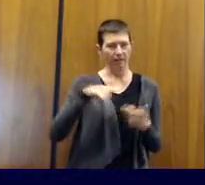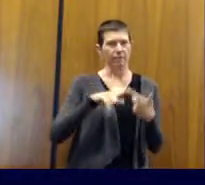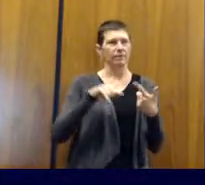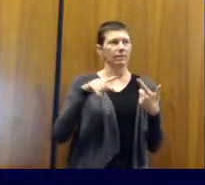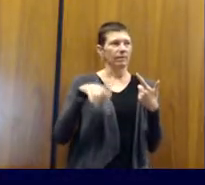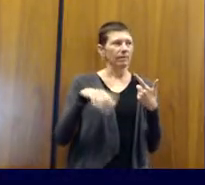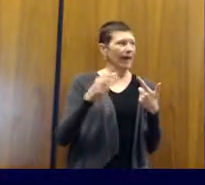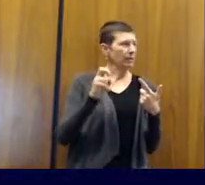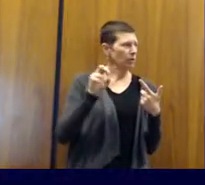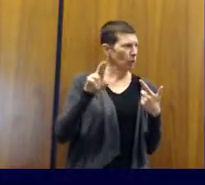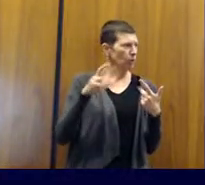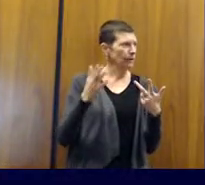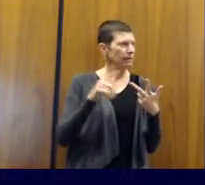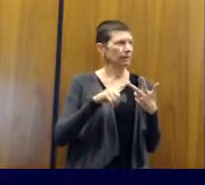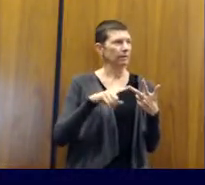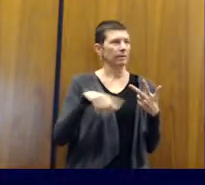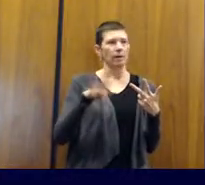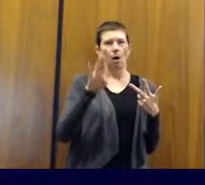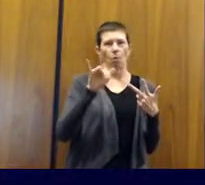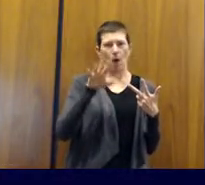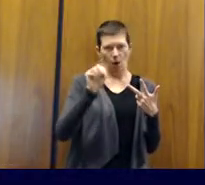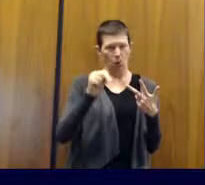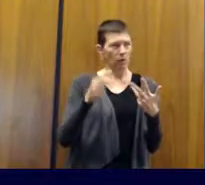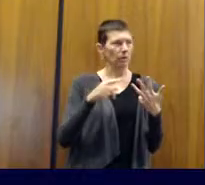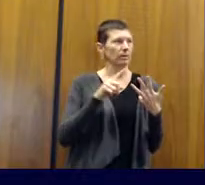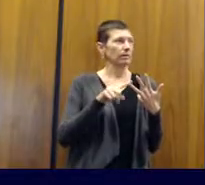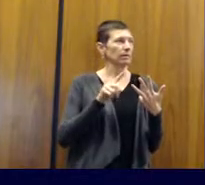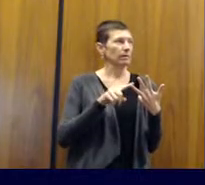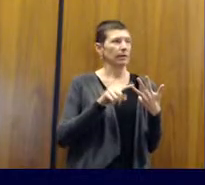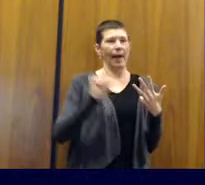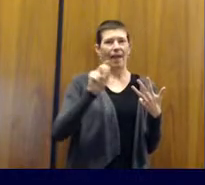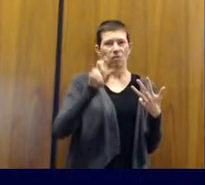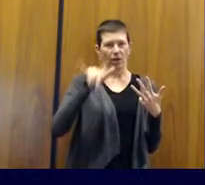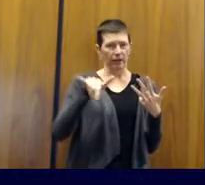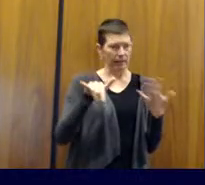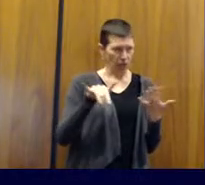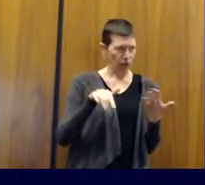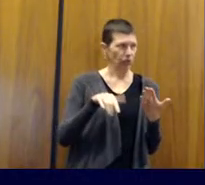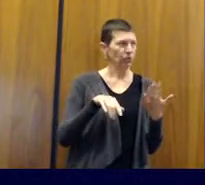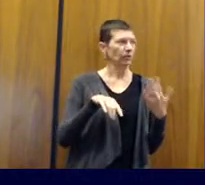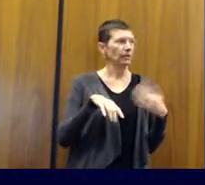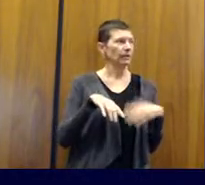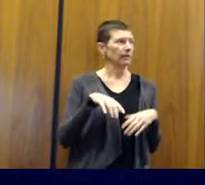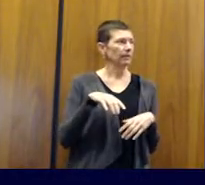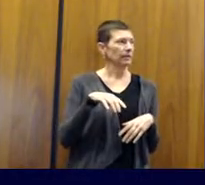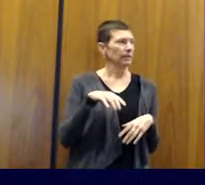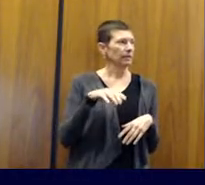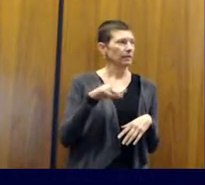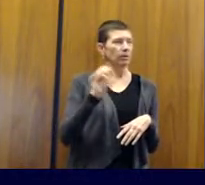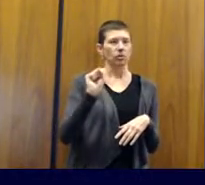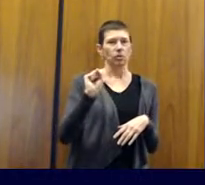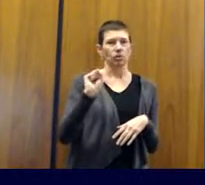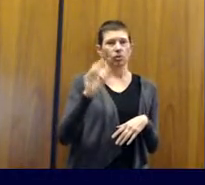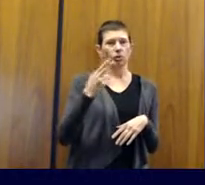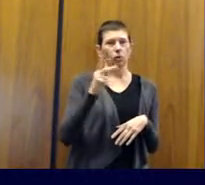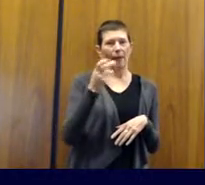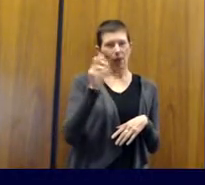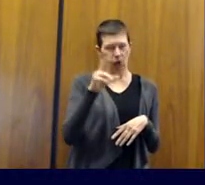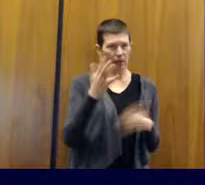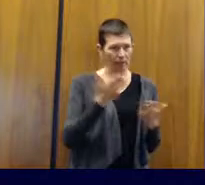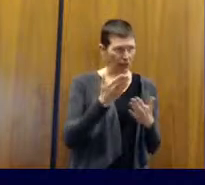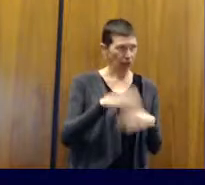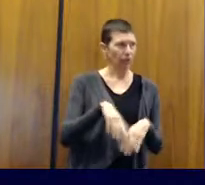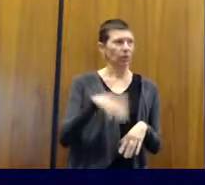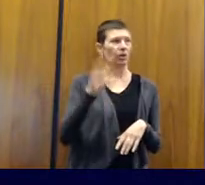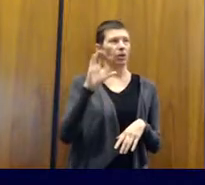Gessinger? Here. Commissioner Brown? Here. Commissioner Avery? Here. Commissioner Shoemaker? Present. Commissioner